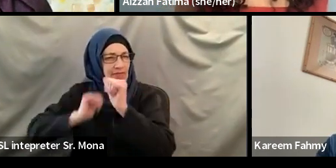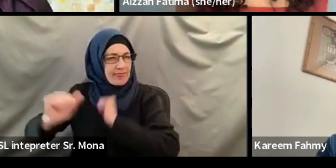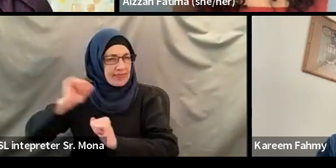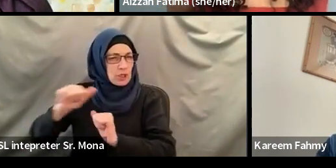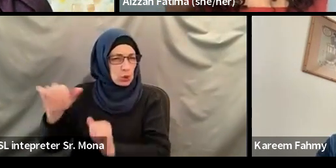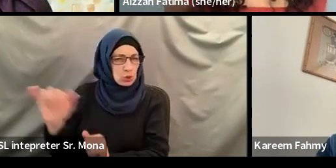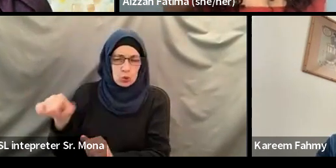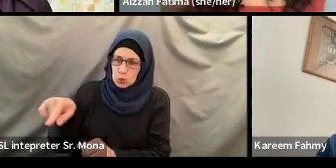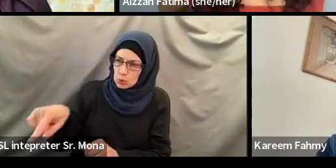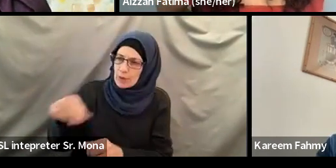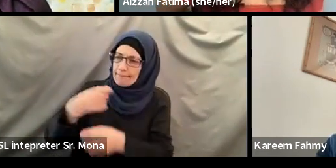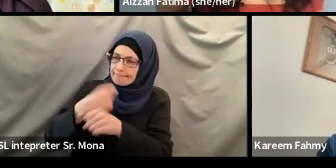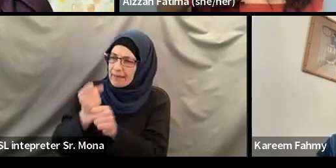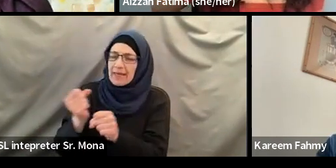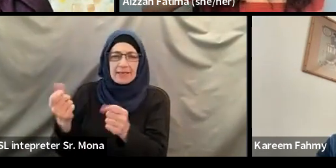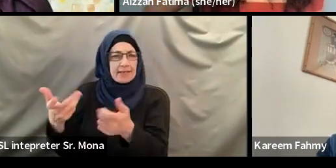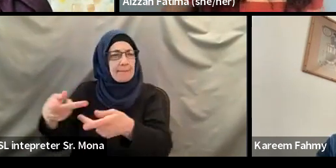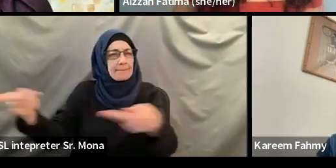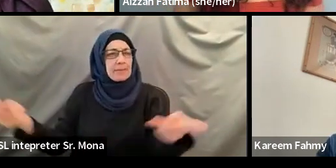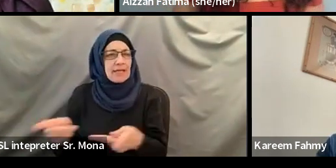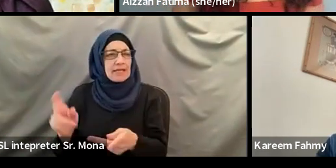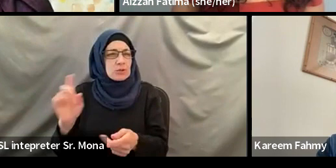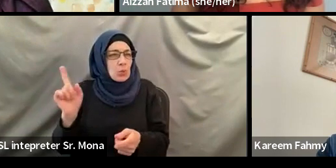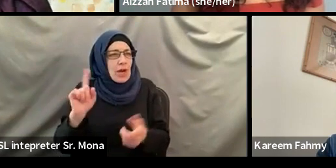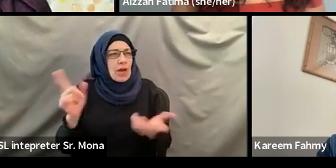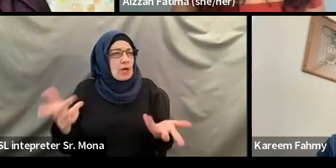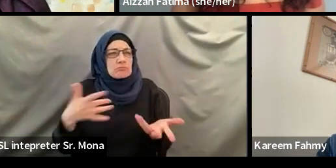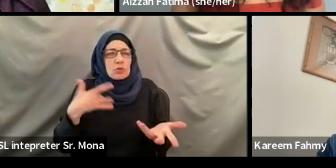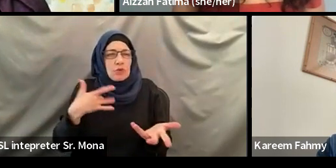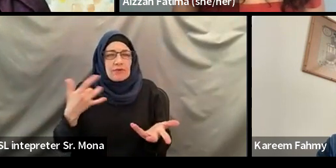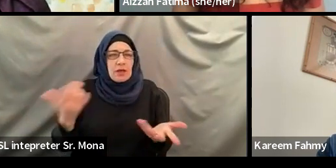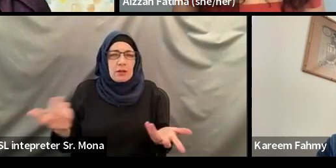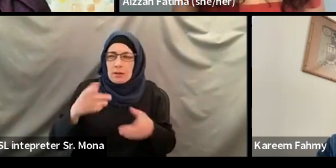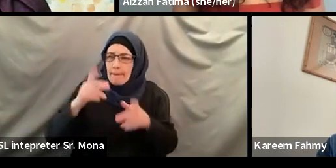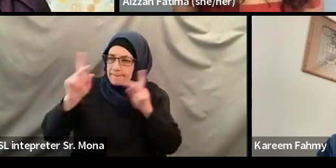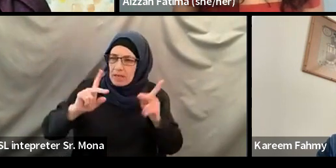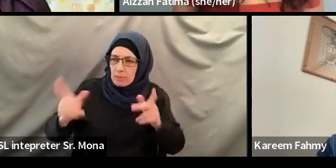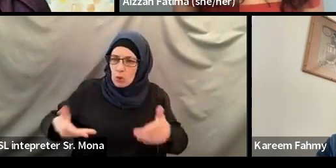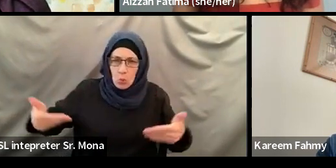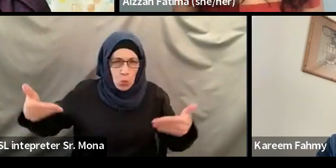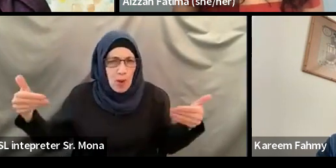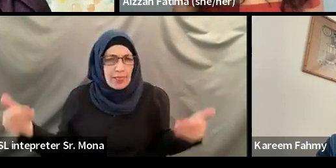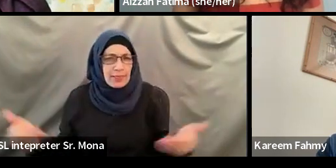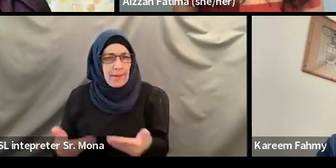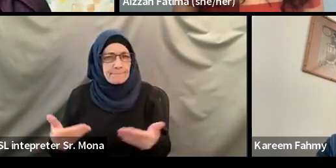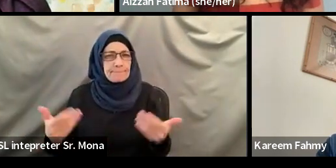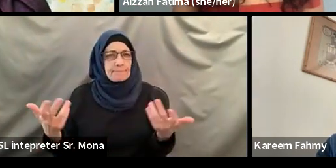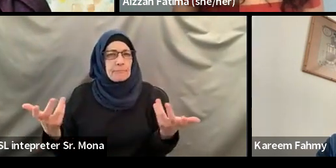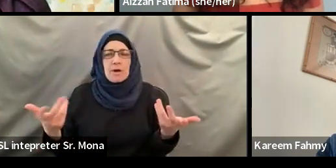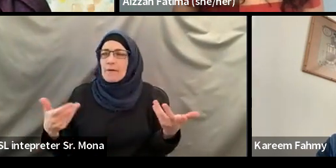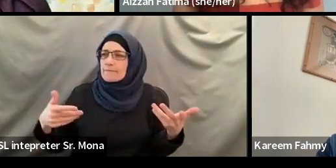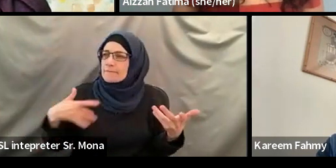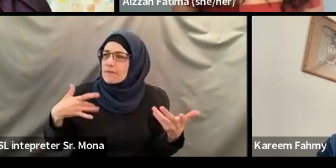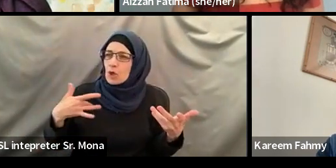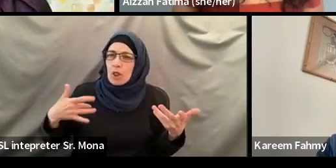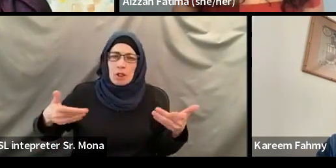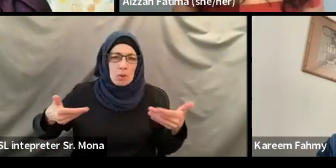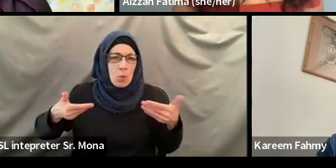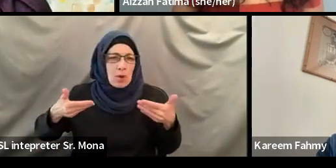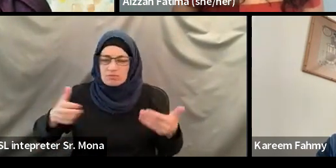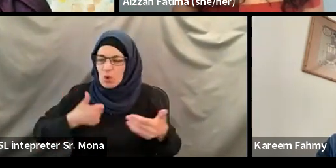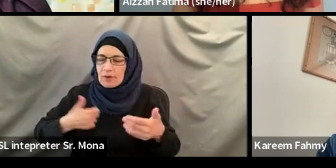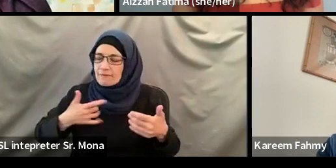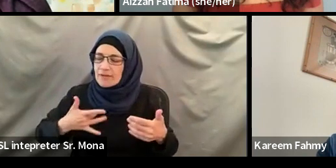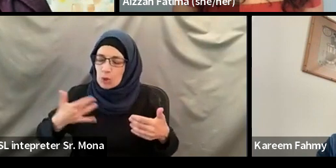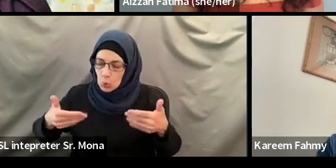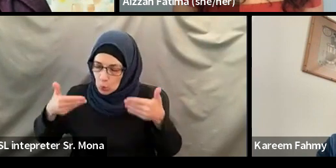you make sure you feel like you're welcome there, that you're not going to be under attack for being who you are. And I think a lot